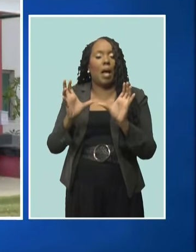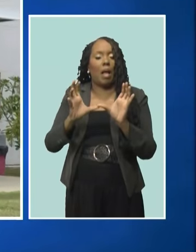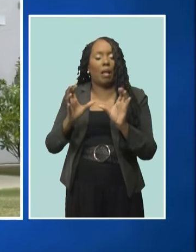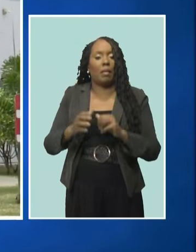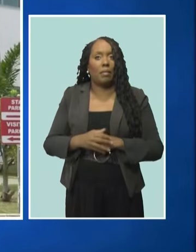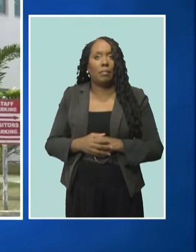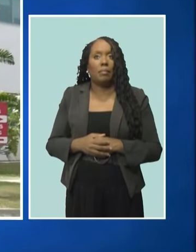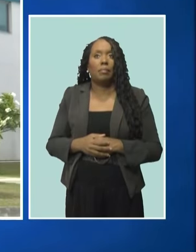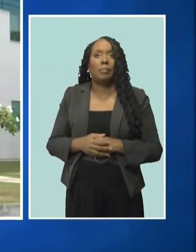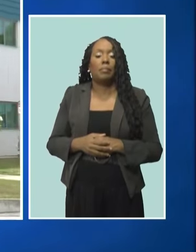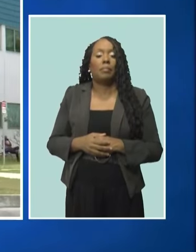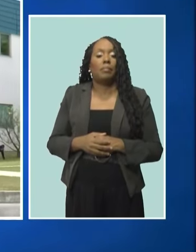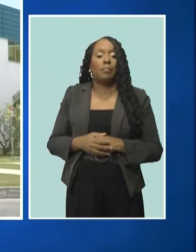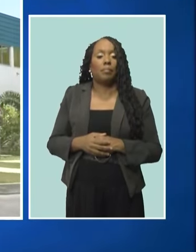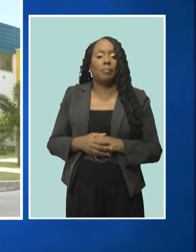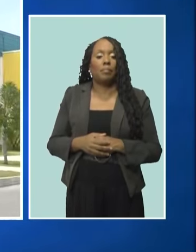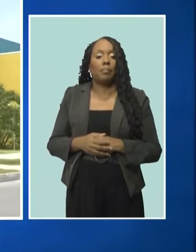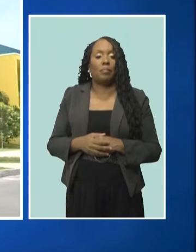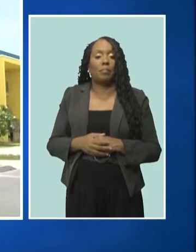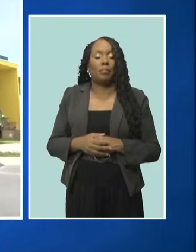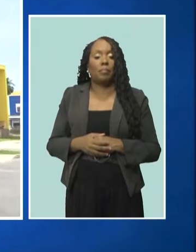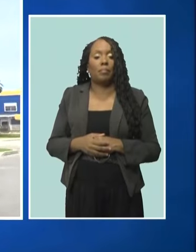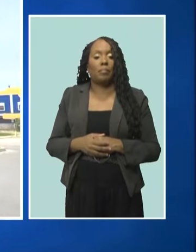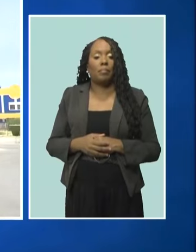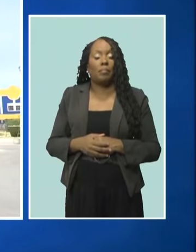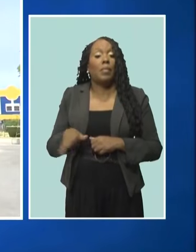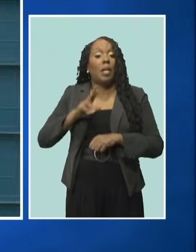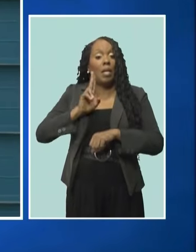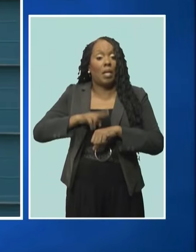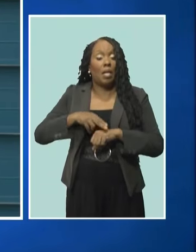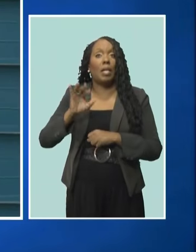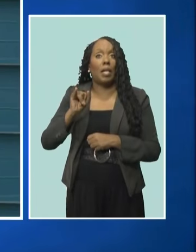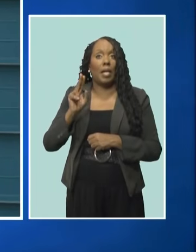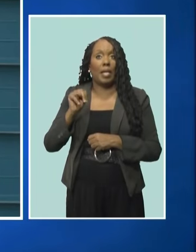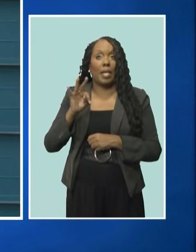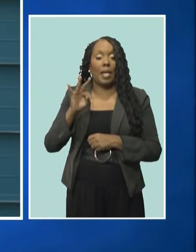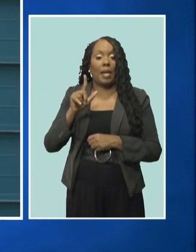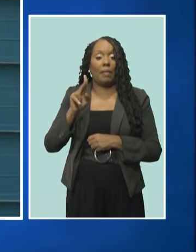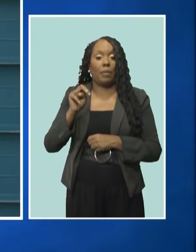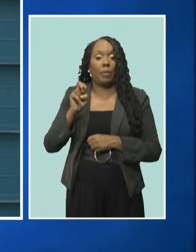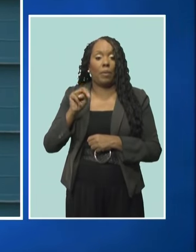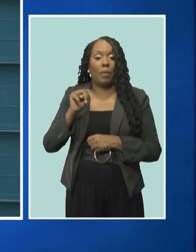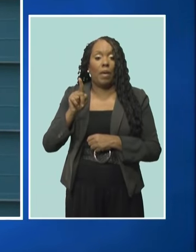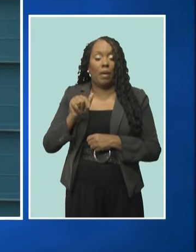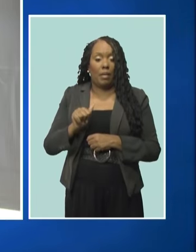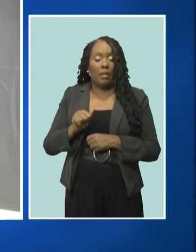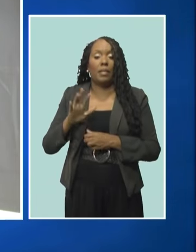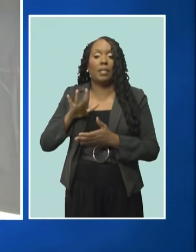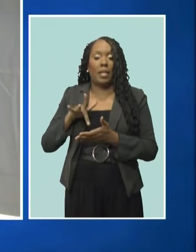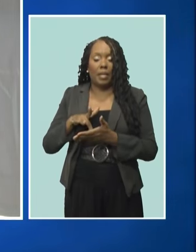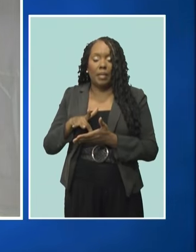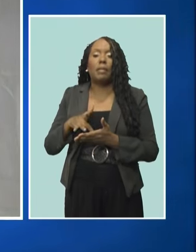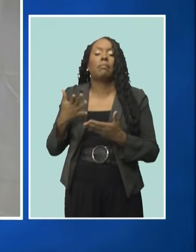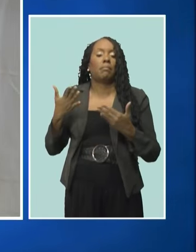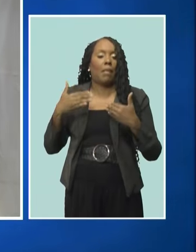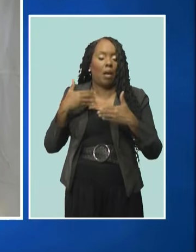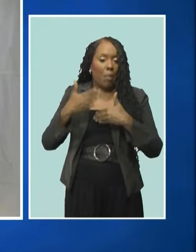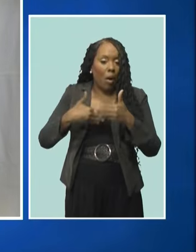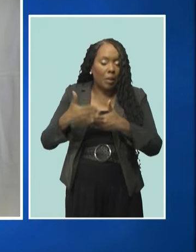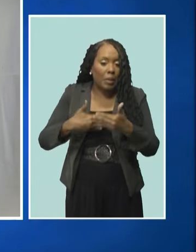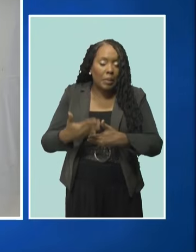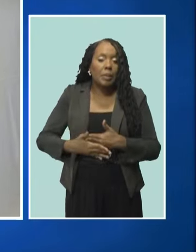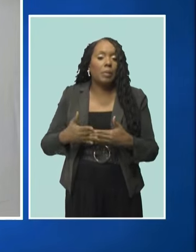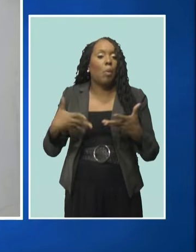of a World Health Organization National Influenza Center. It successfully completed the process, which means it can now